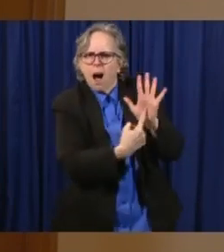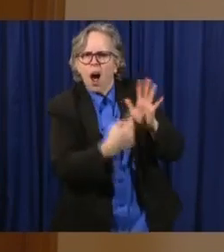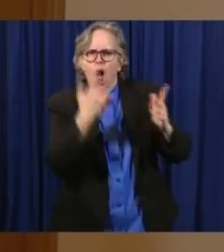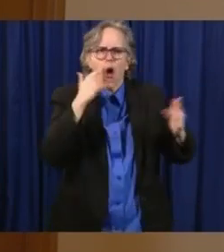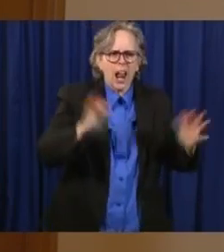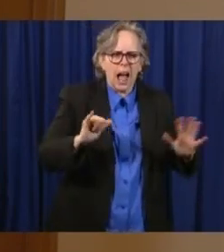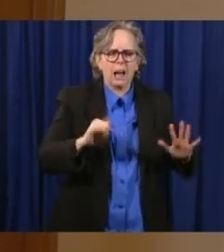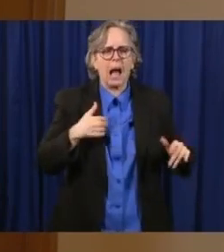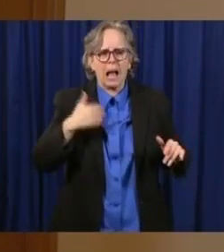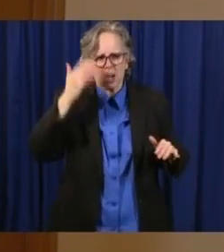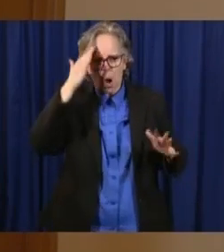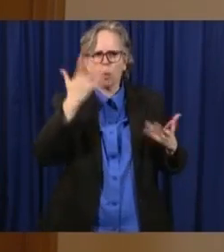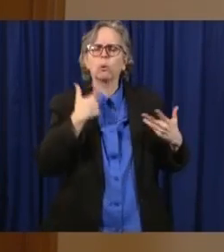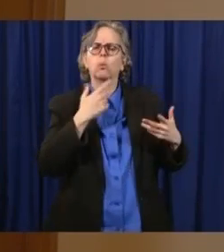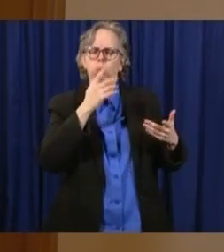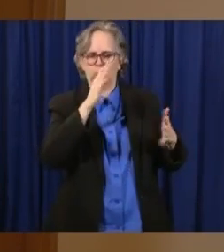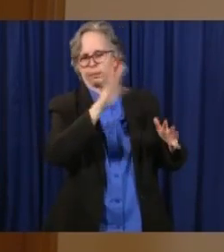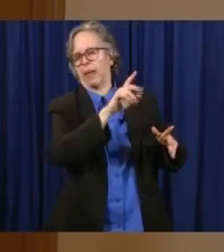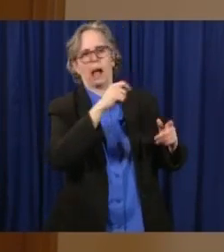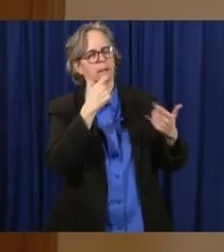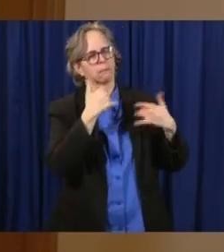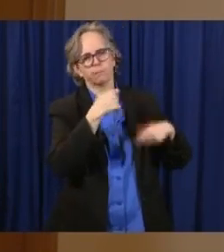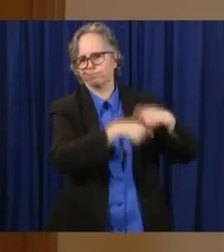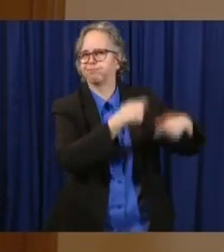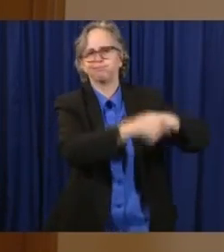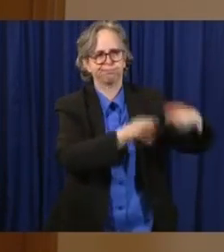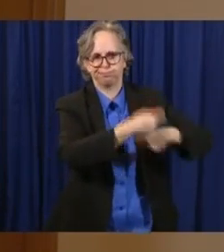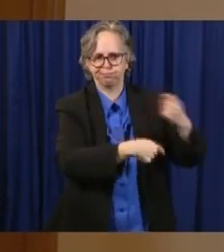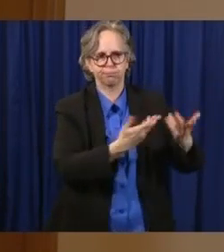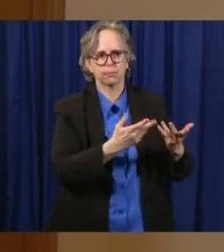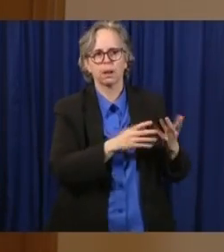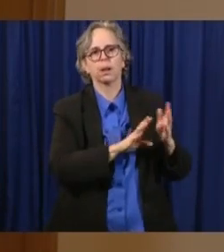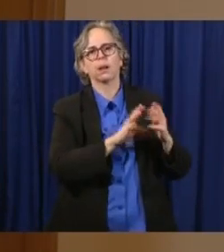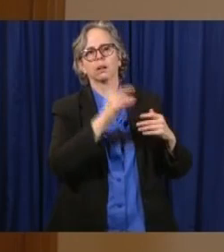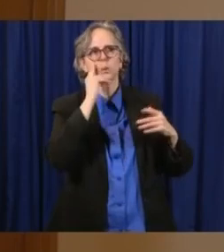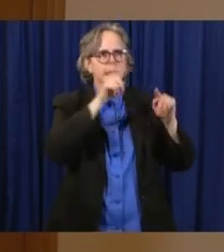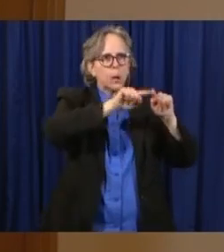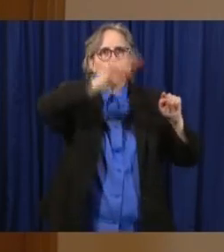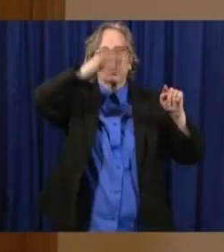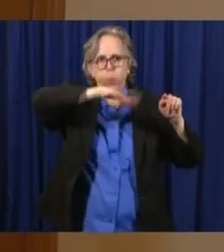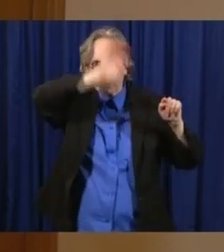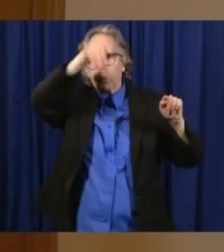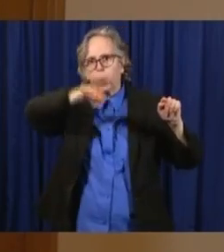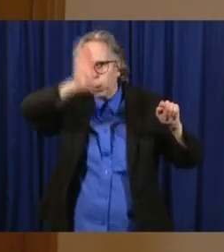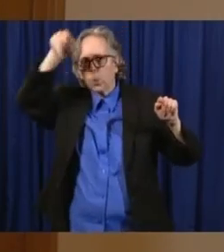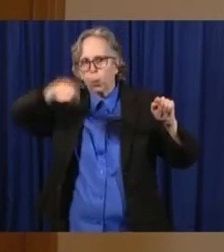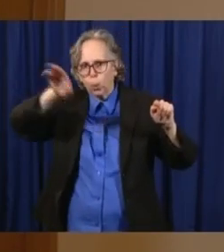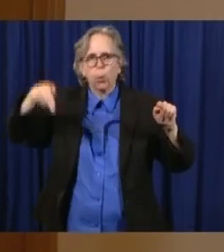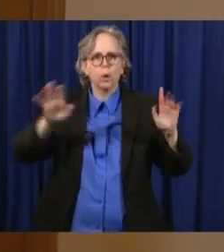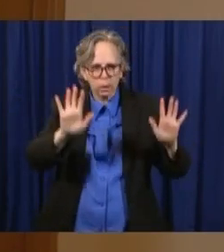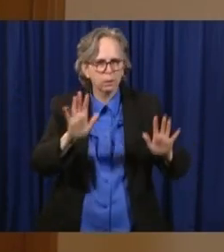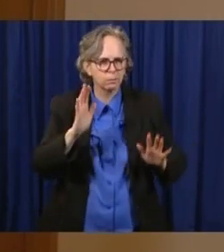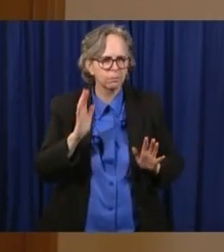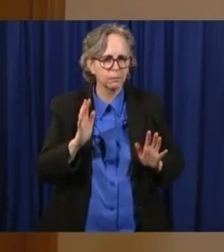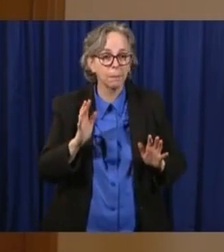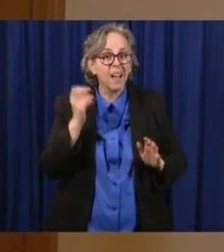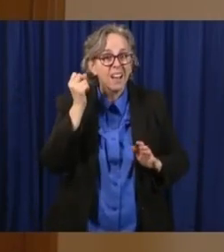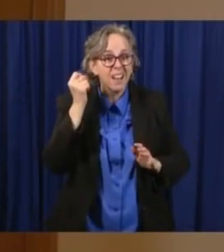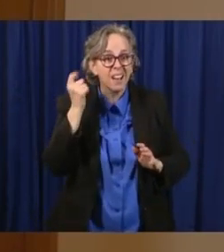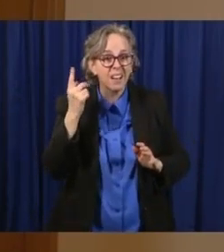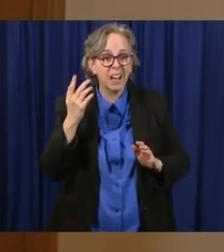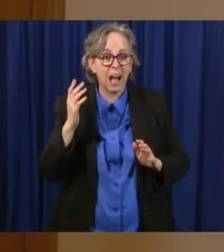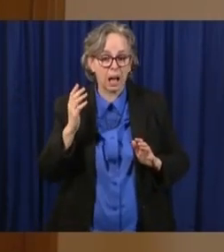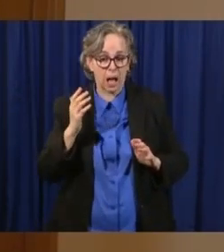to change and ebb and flow. All the decisions we made, were based on the reality of